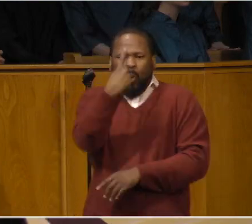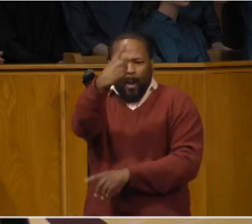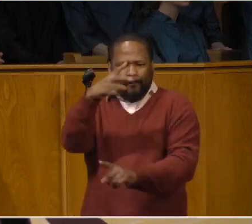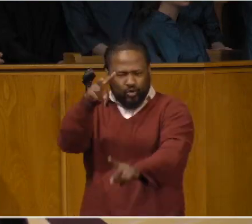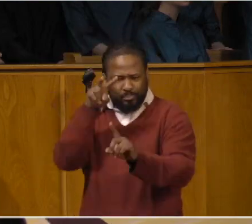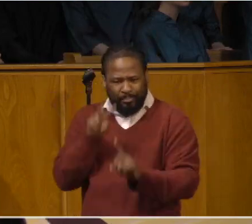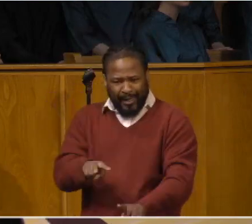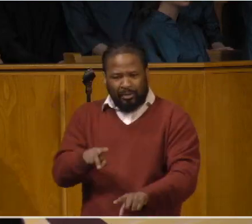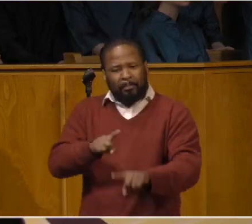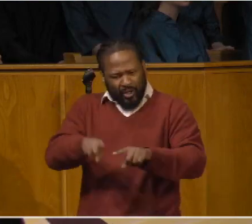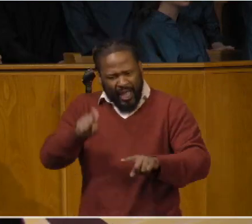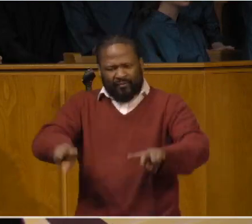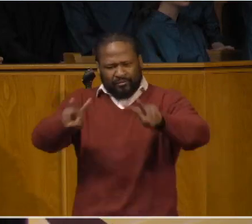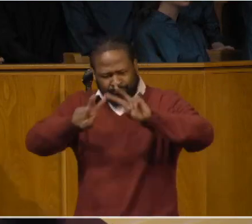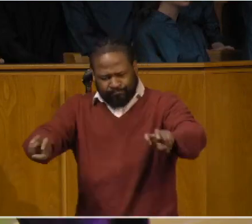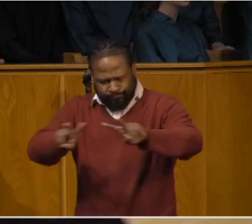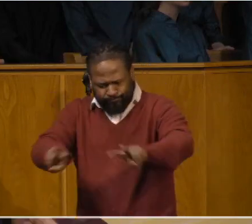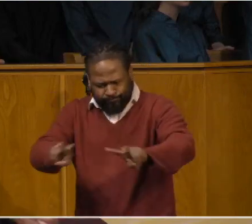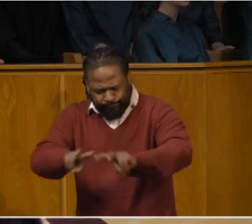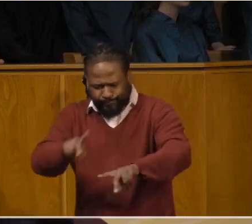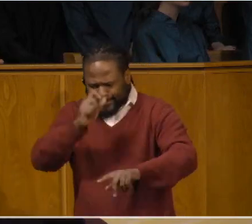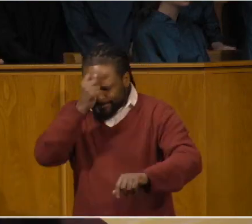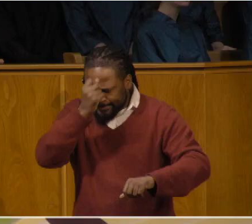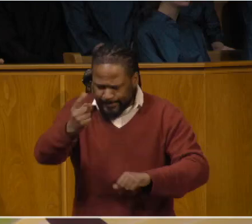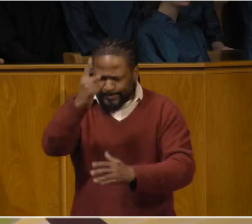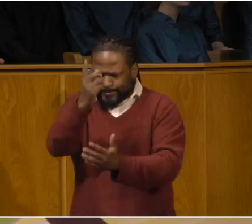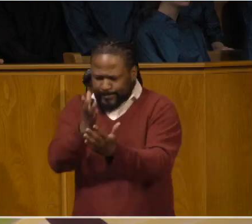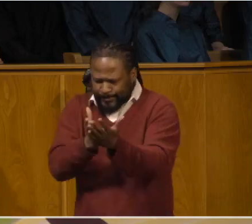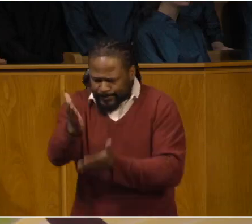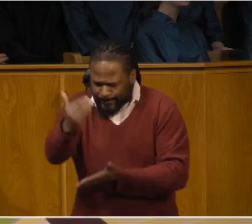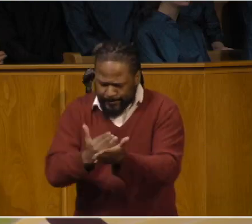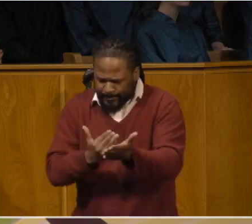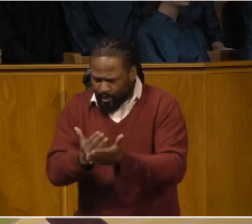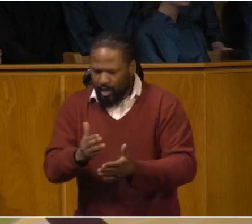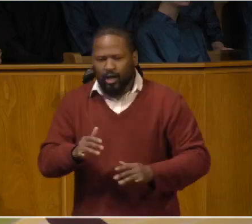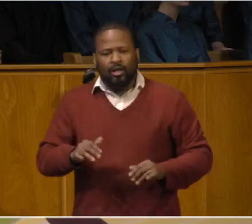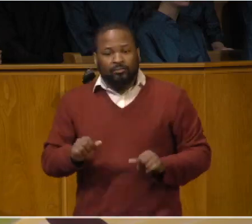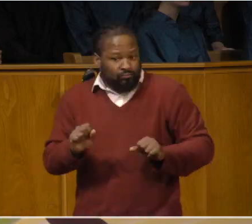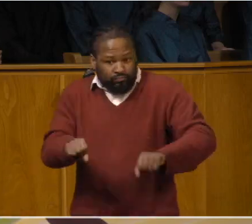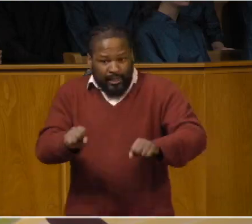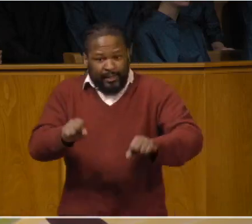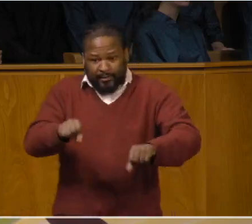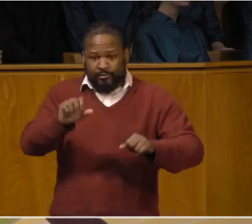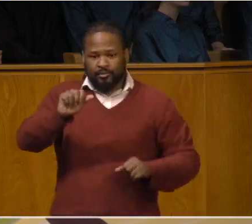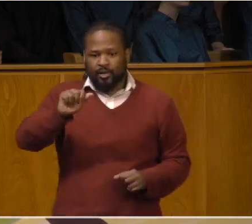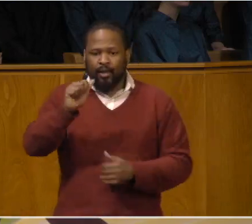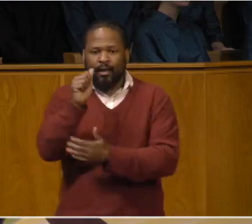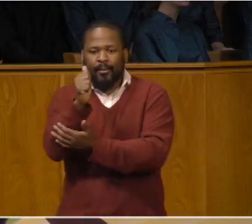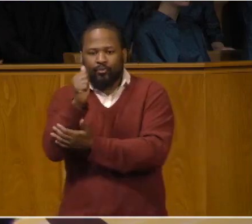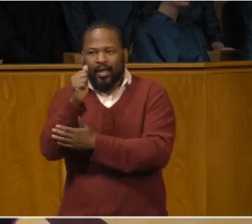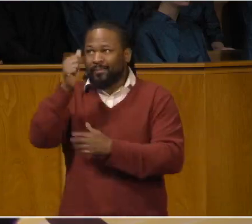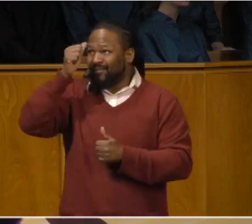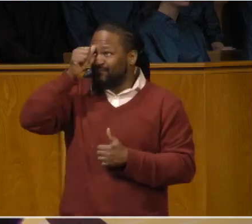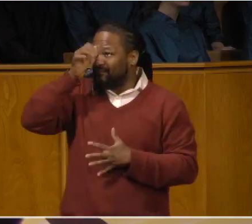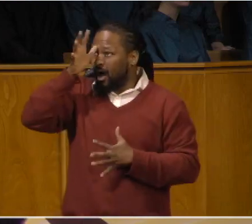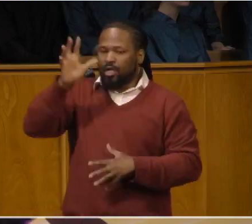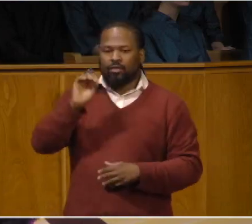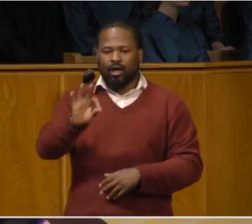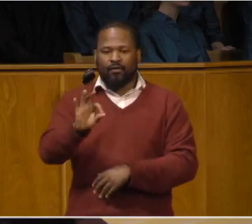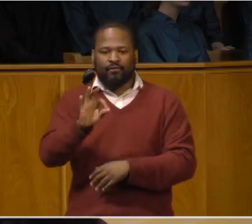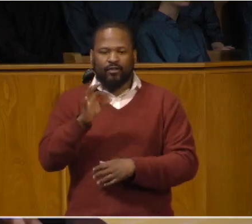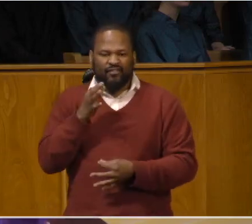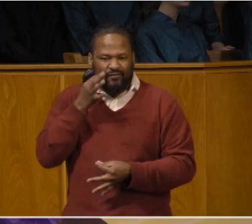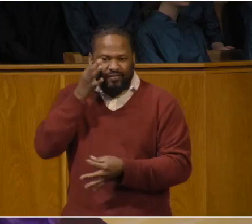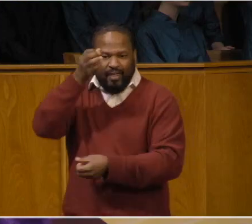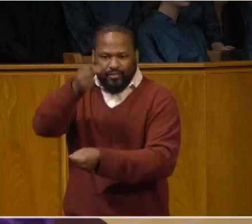another voice. Yes, Abraham is still considered the father of faith, and Sarah, who was